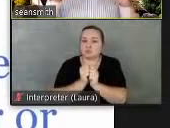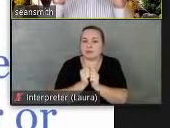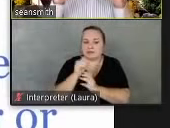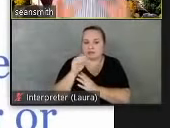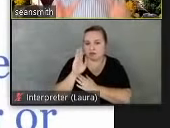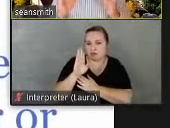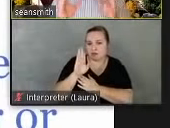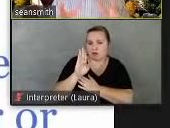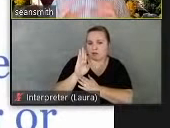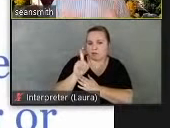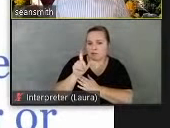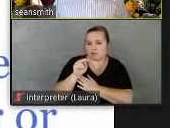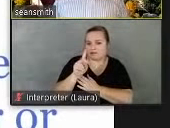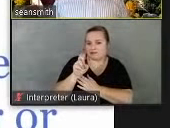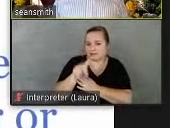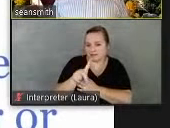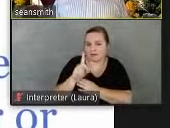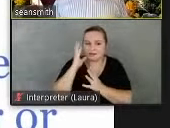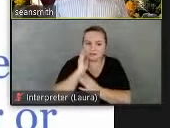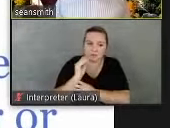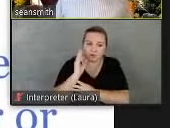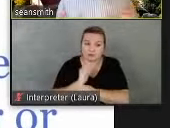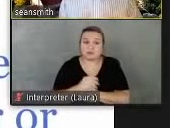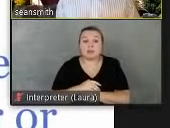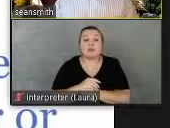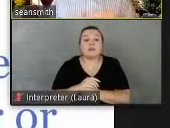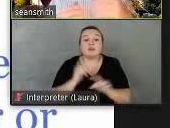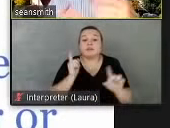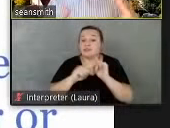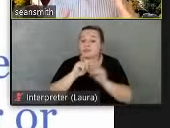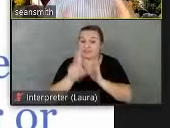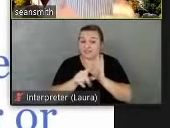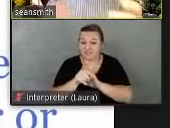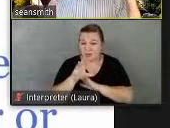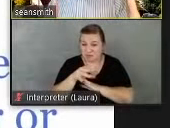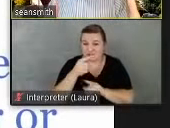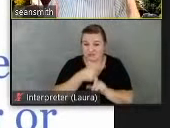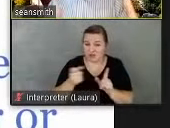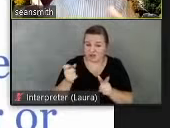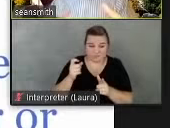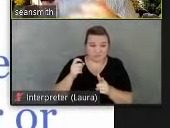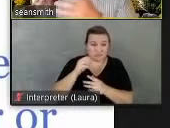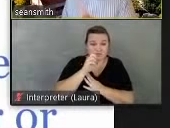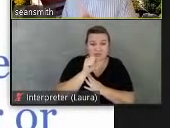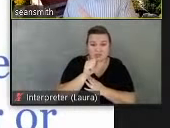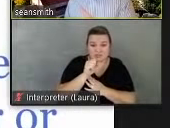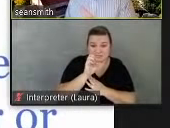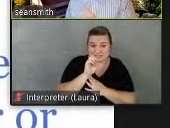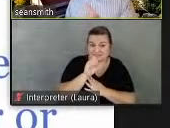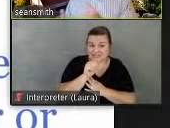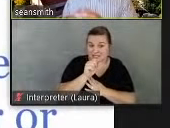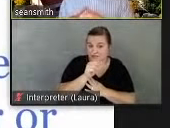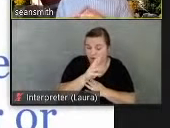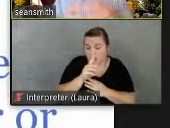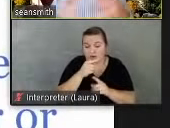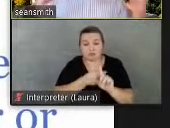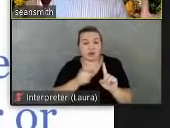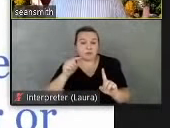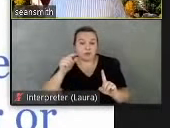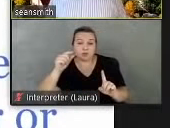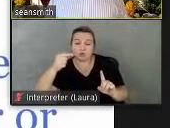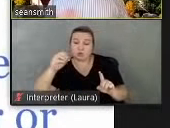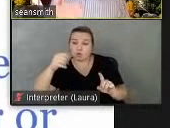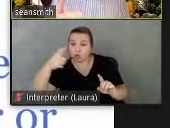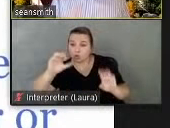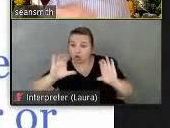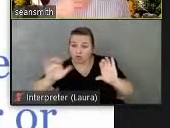There's class-specific video models we'll want to create. Everything from the ins and outs of Seesaw to Google Classroom to